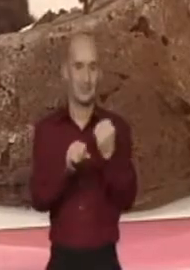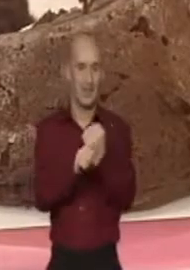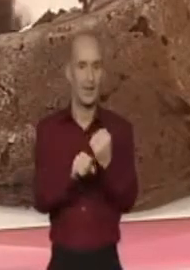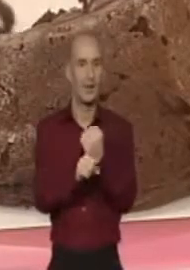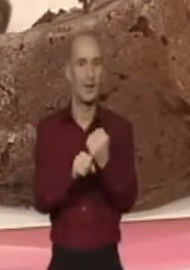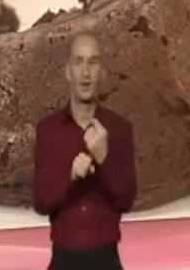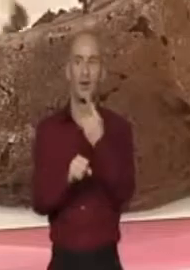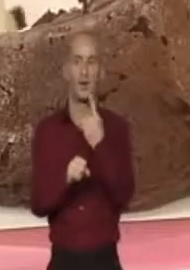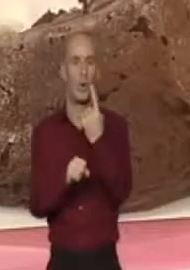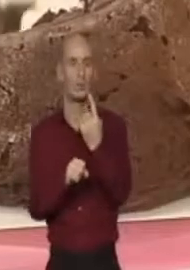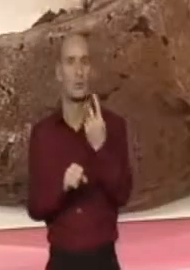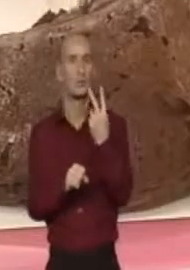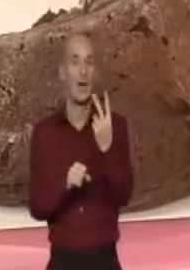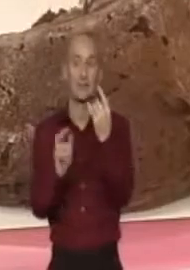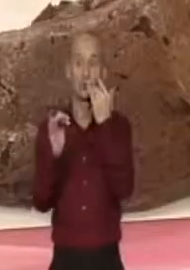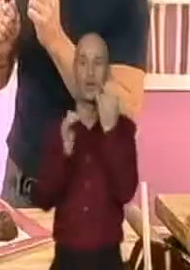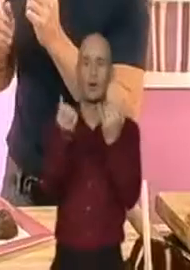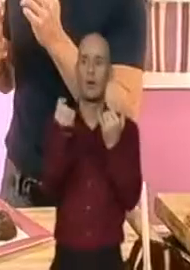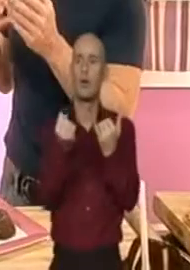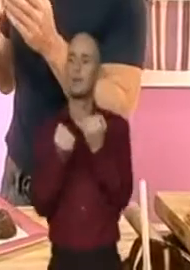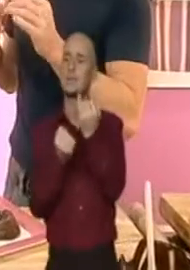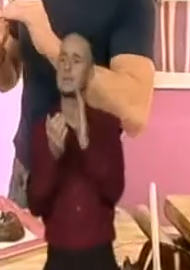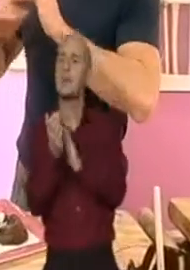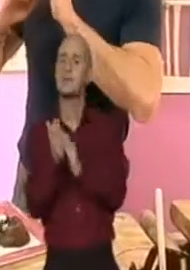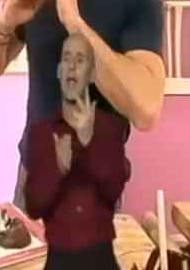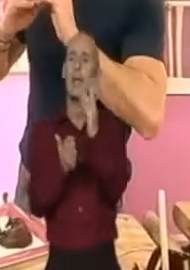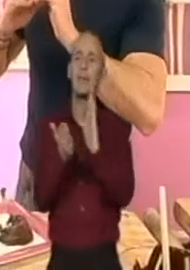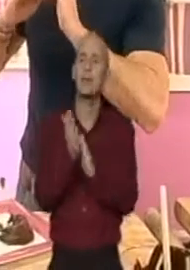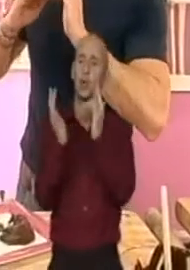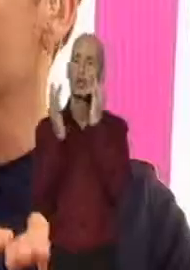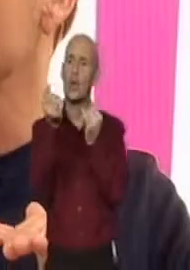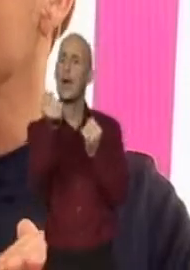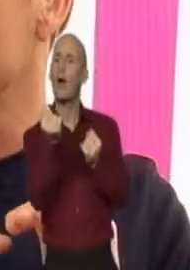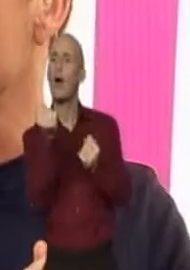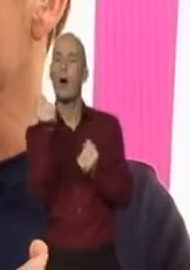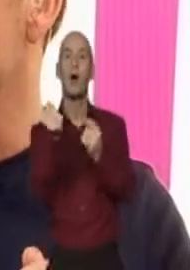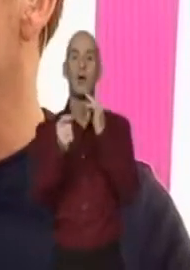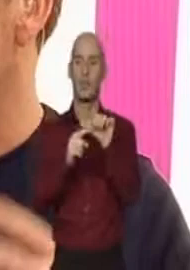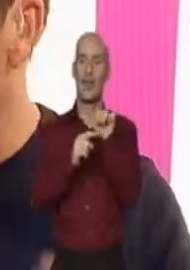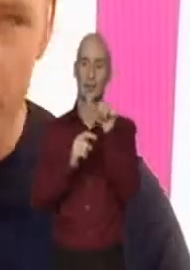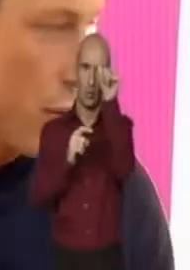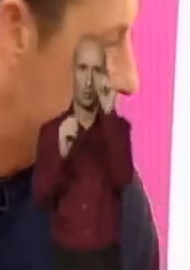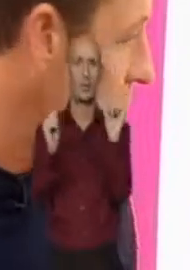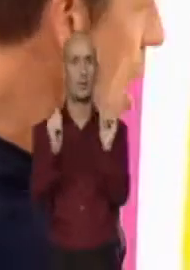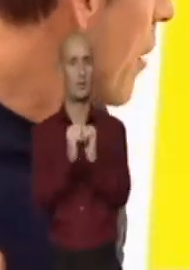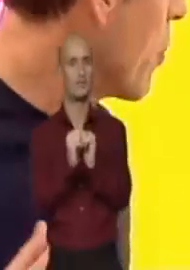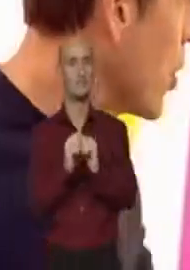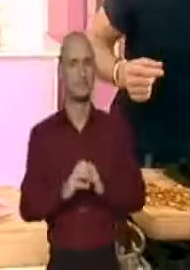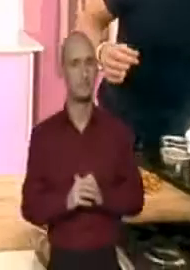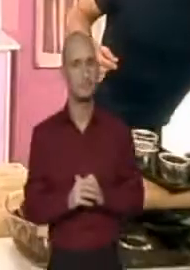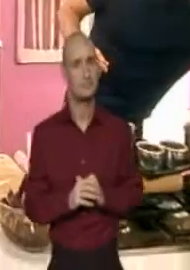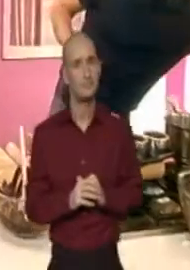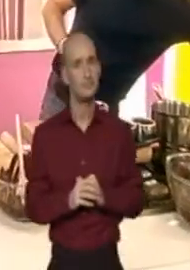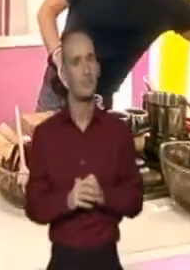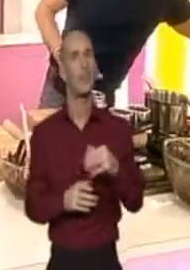it maybe once or twice. Check it after 6, check it after 8 minutes, and you'll know exactly how to cook it for your oven with your dishes. I mean, what